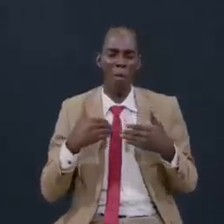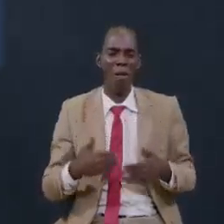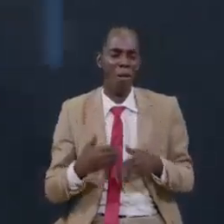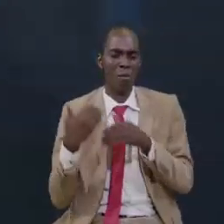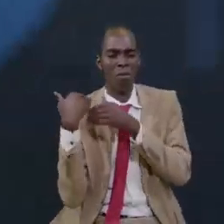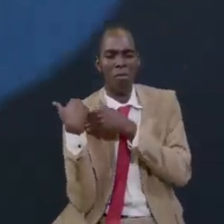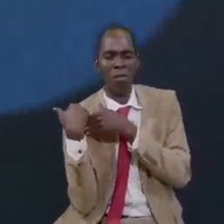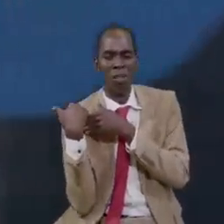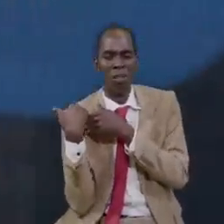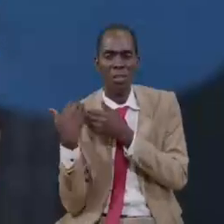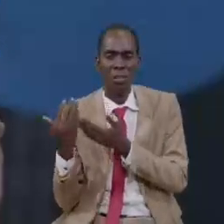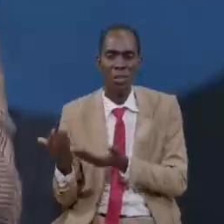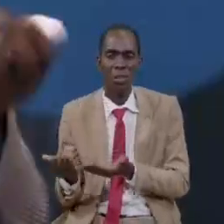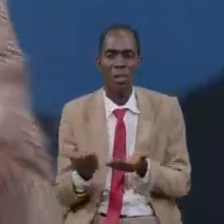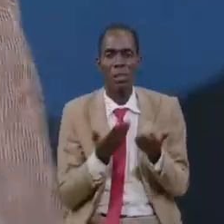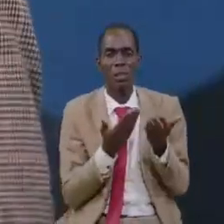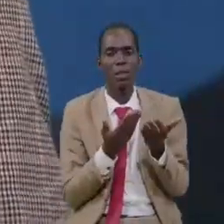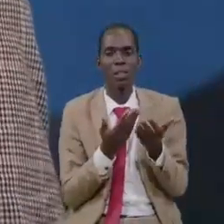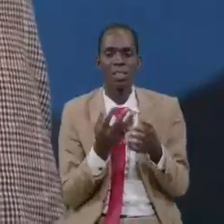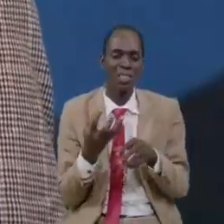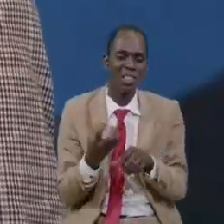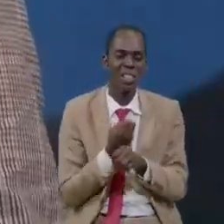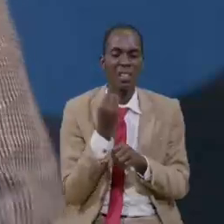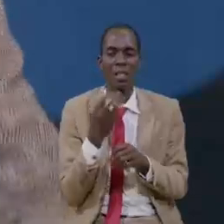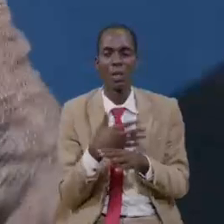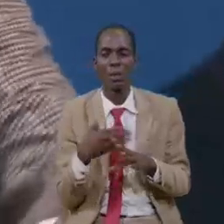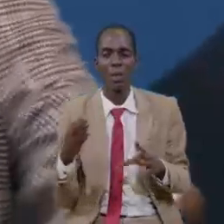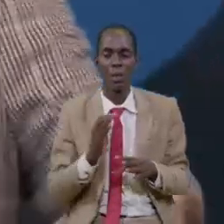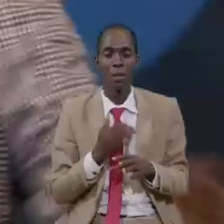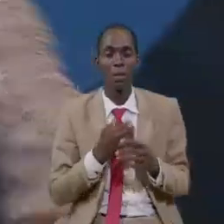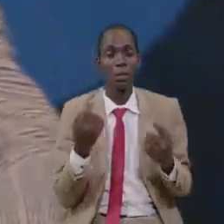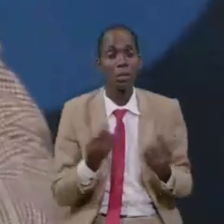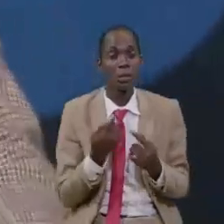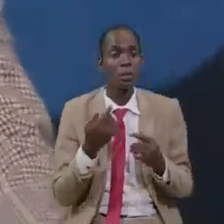carried, took away our sins in his own body.